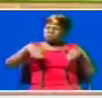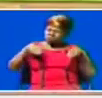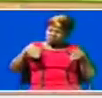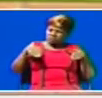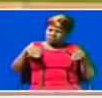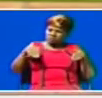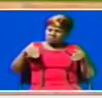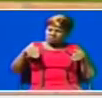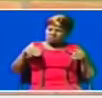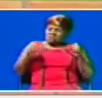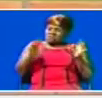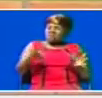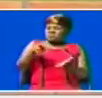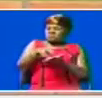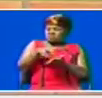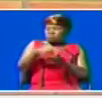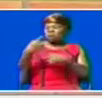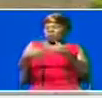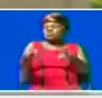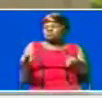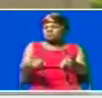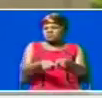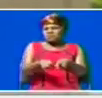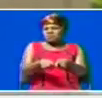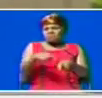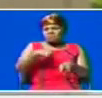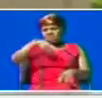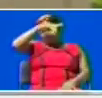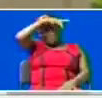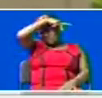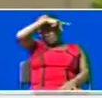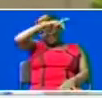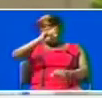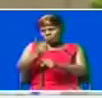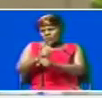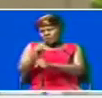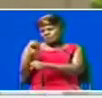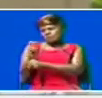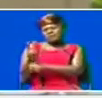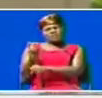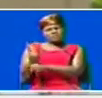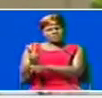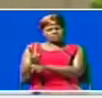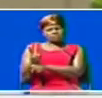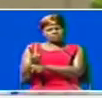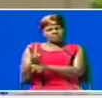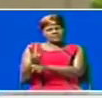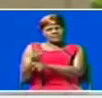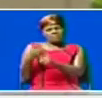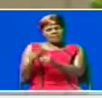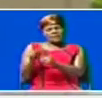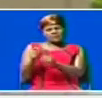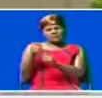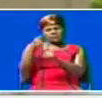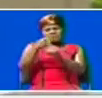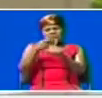little longer if the situation continues. Actually, I was supposed to be graduating in December, but the other semester was called off.